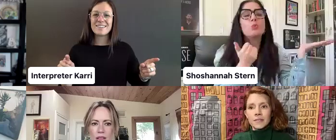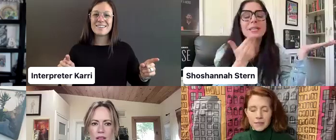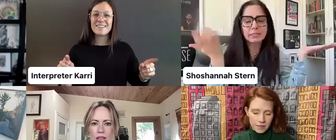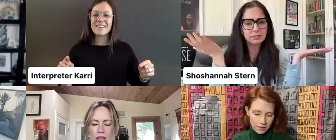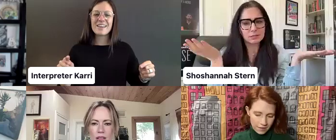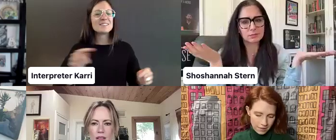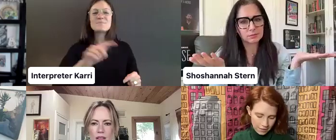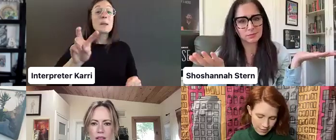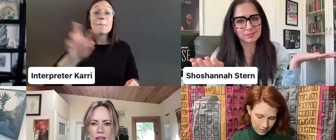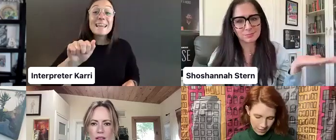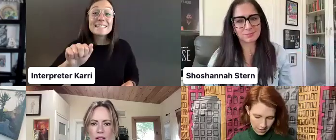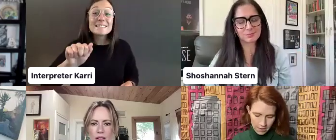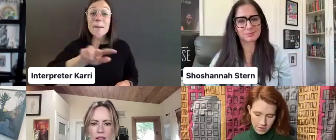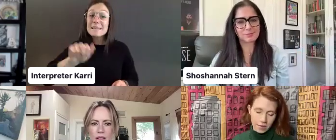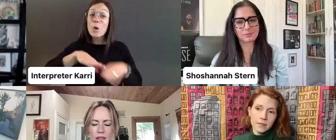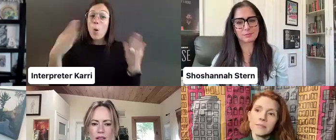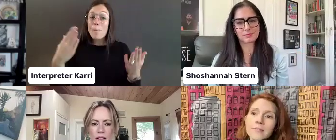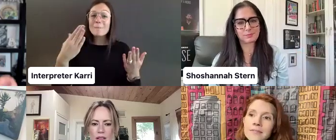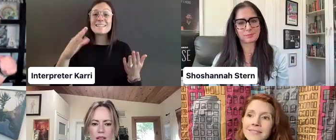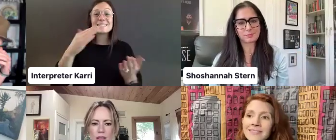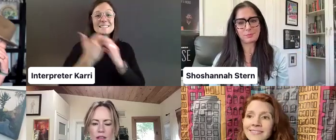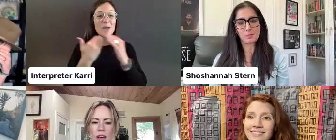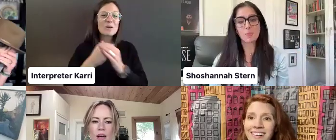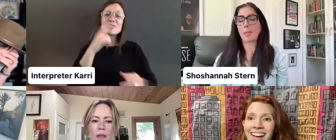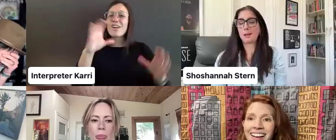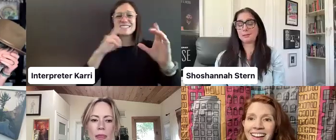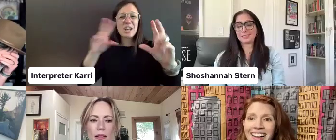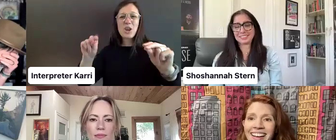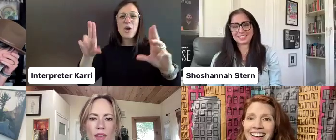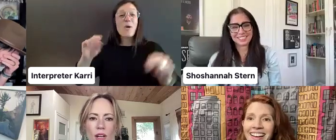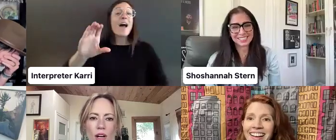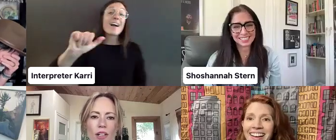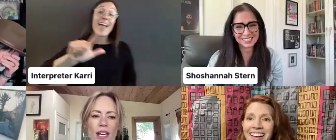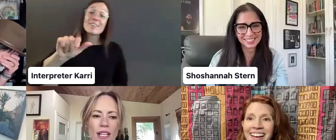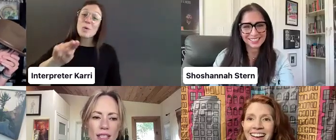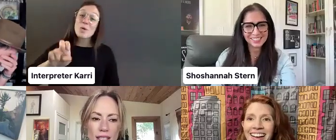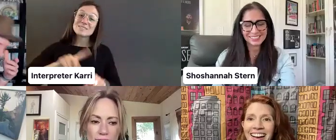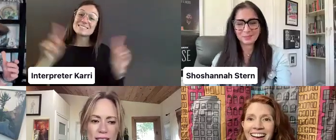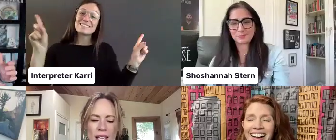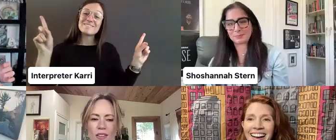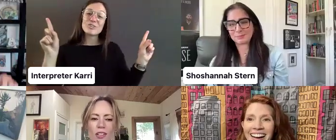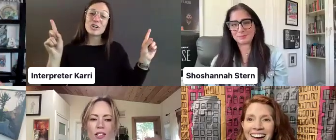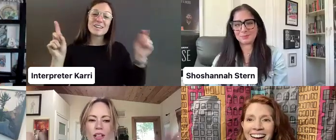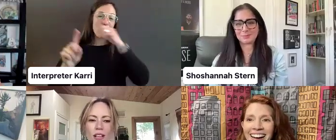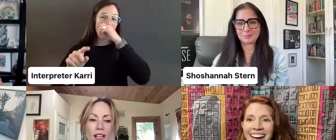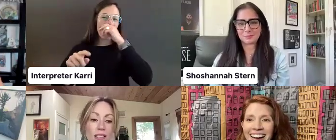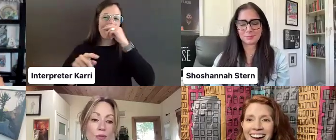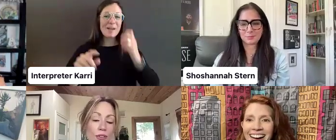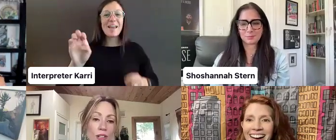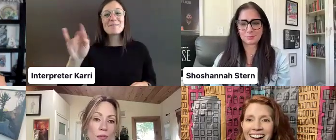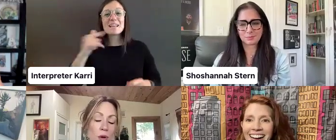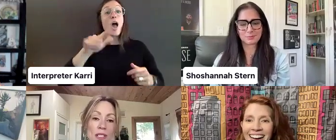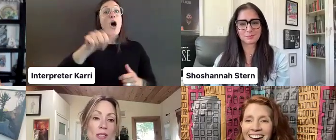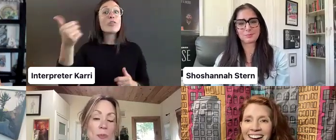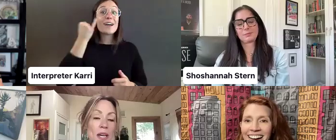a pizza is an open-faced sandwich. Oh no. Unless it's a calzone. Okay, this is another idea